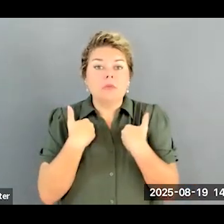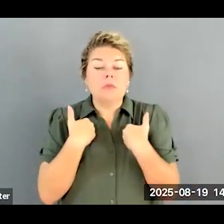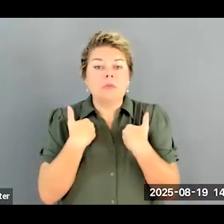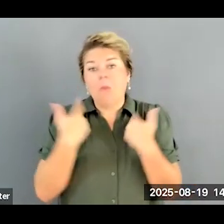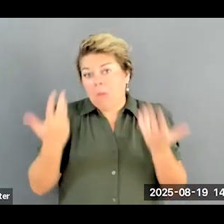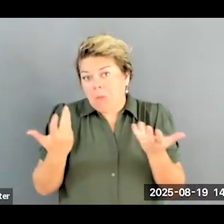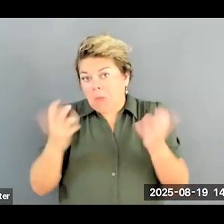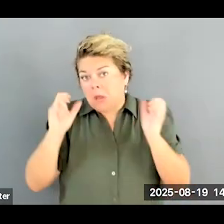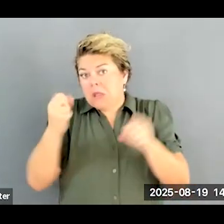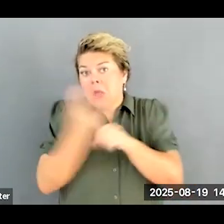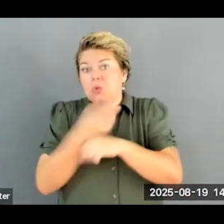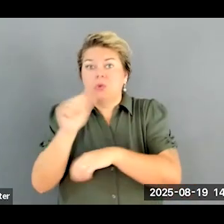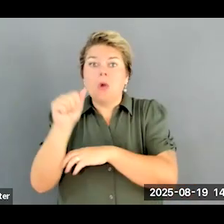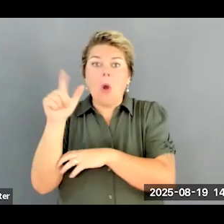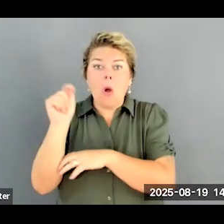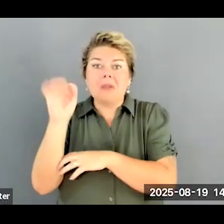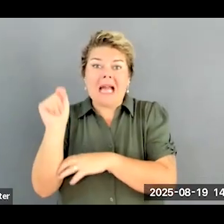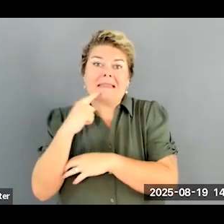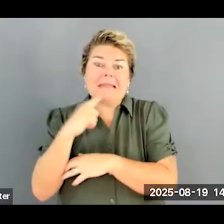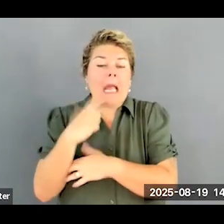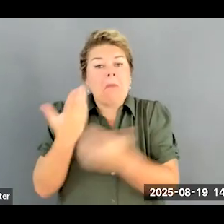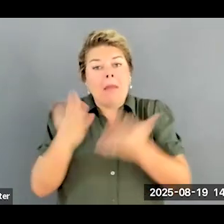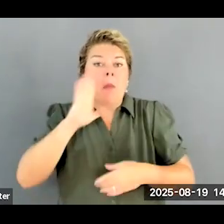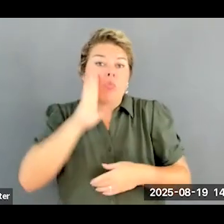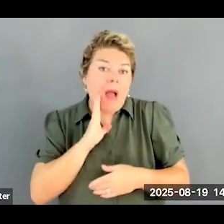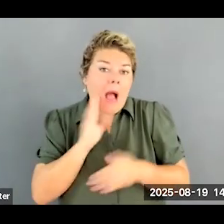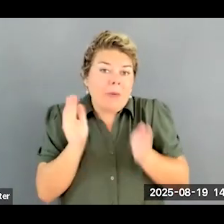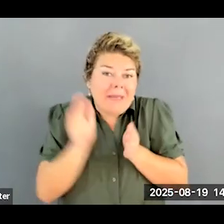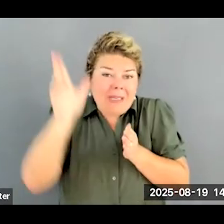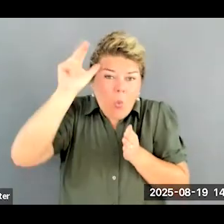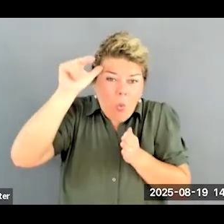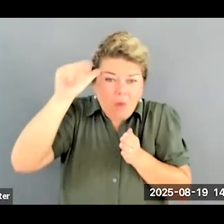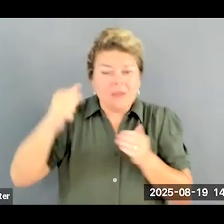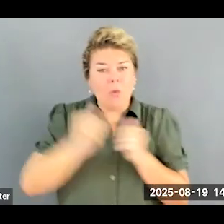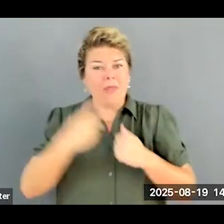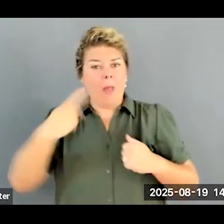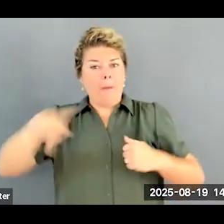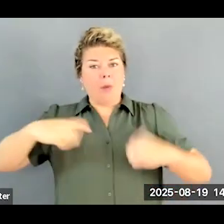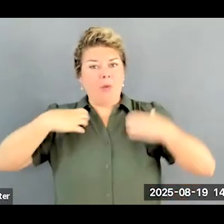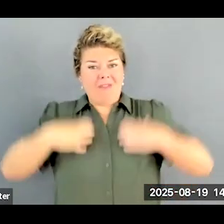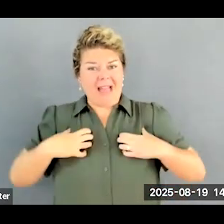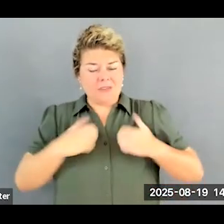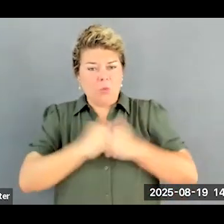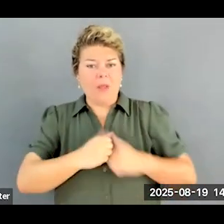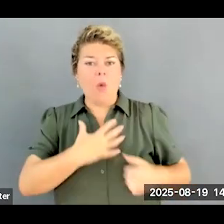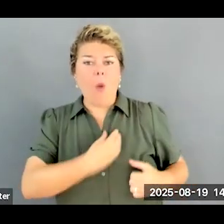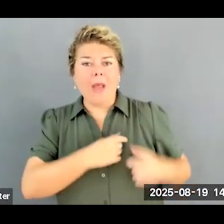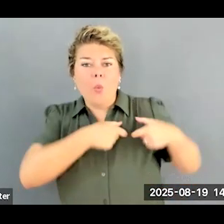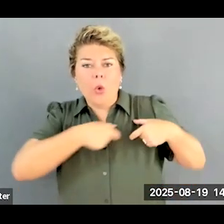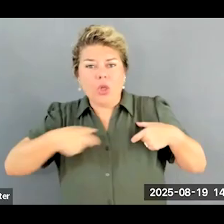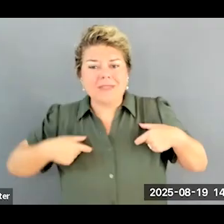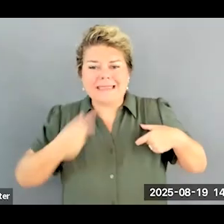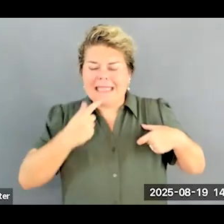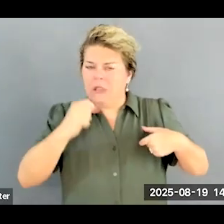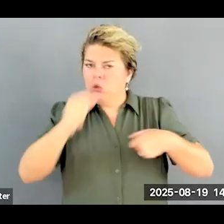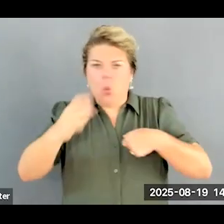Helpful alt text may be a brown miniature horse wearing a purple vest with white wording that says, "Do not